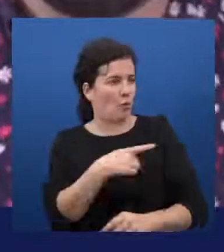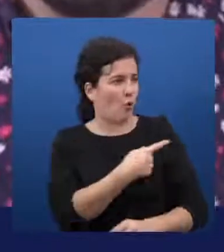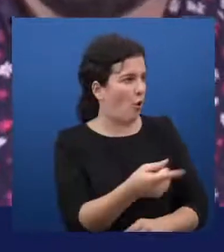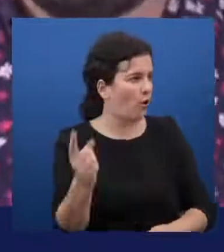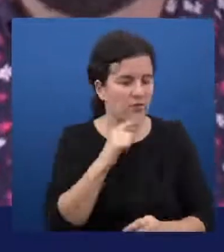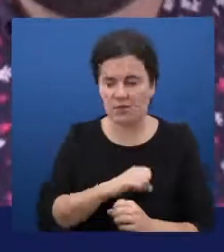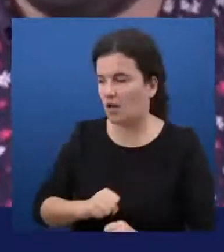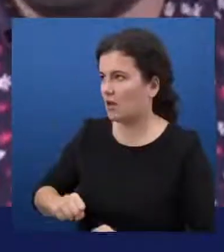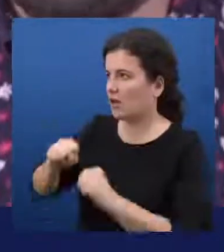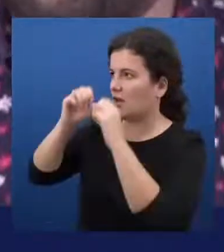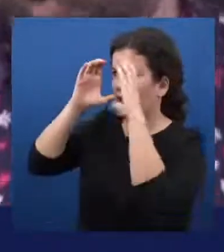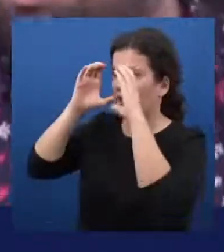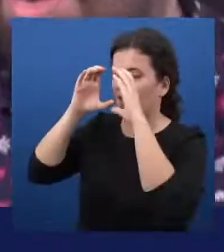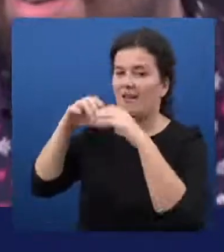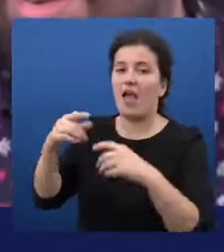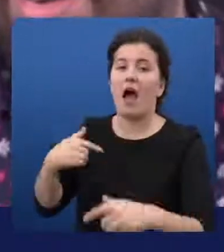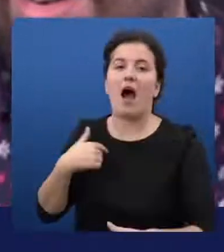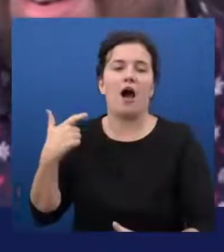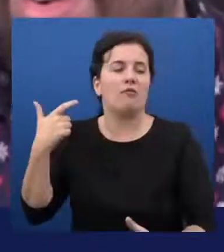Find it. I laughed for years.